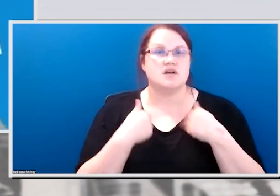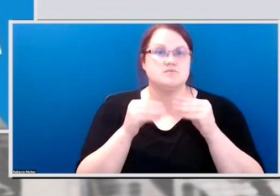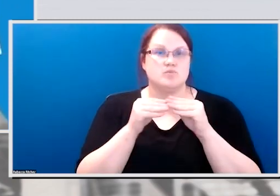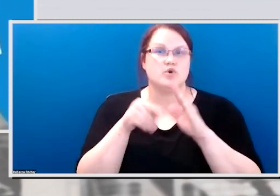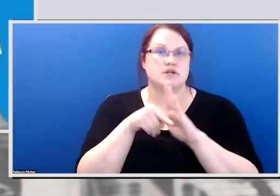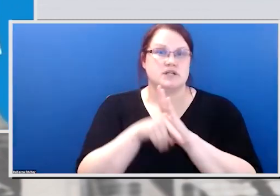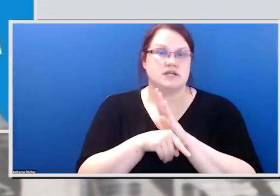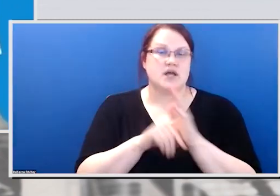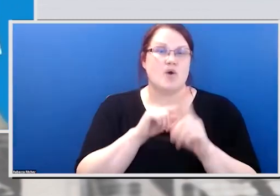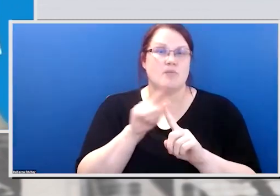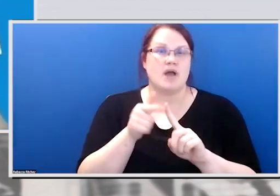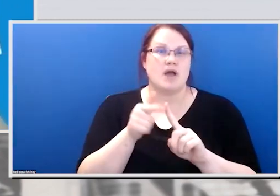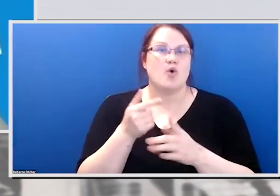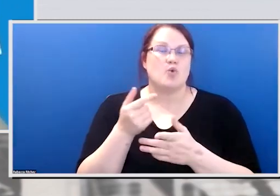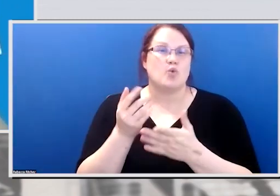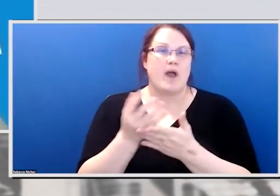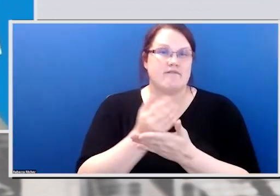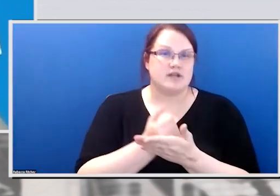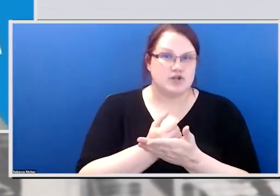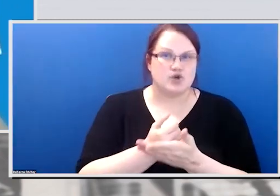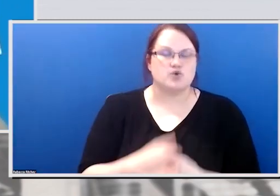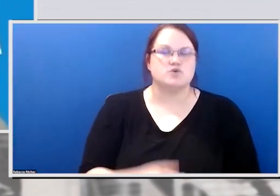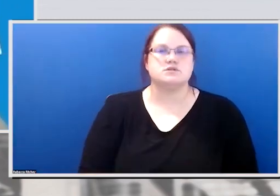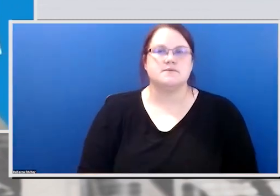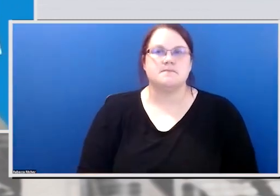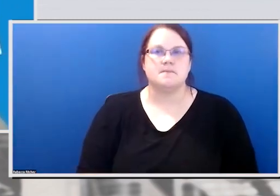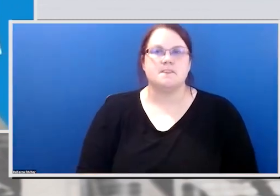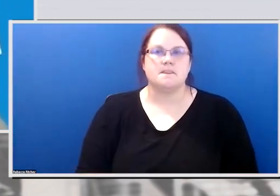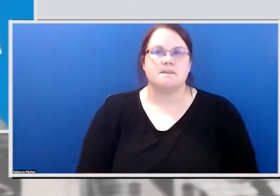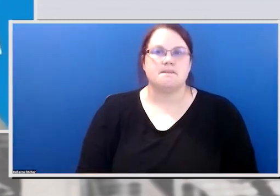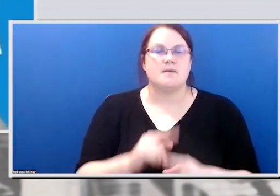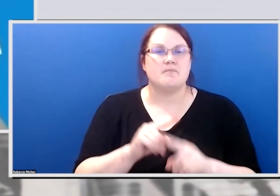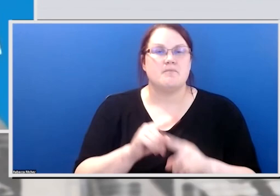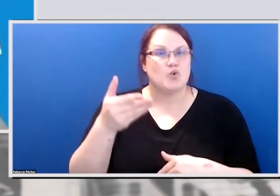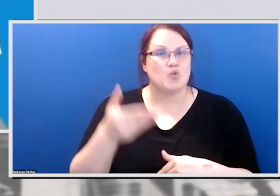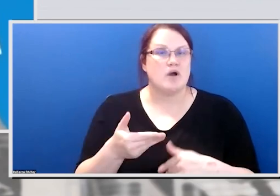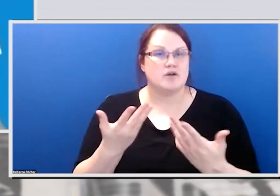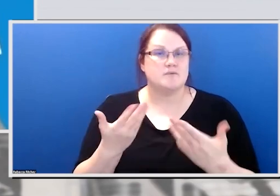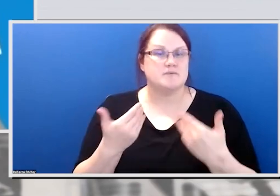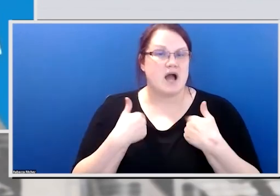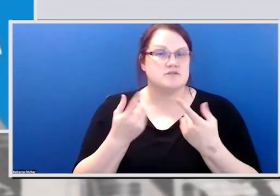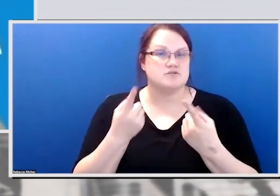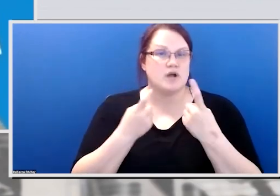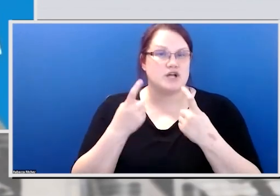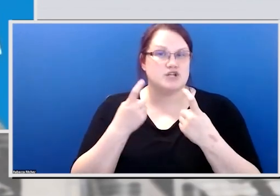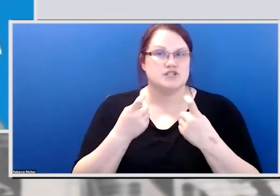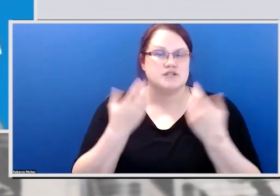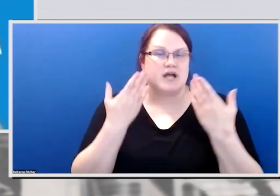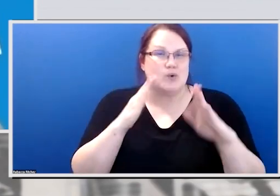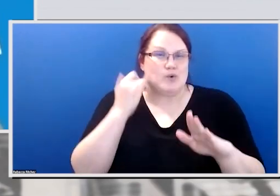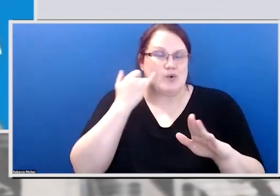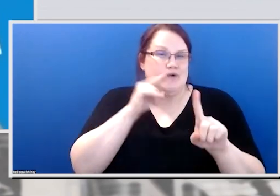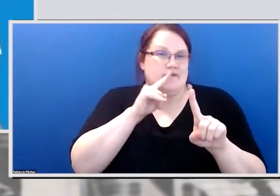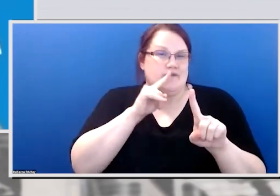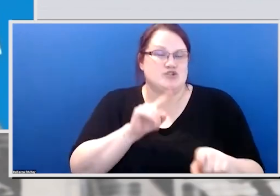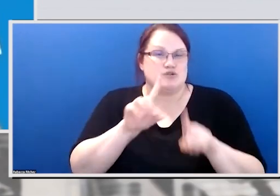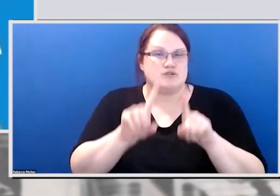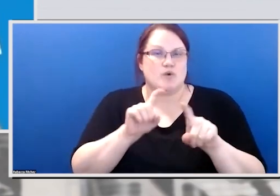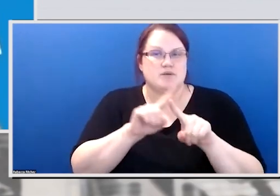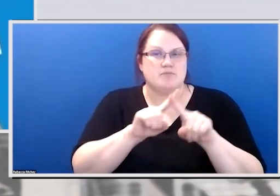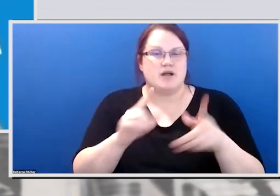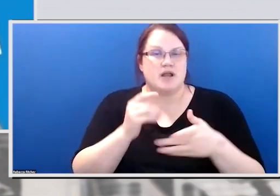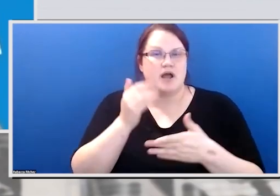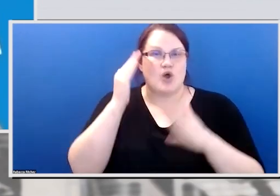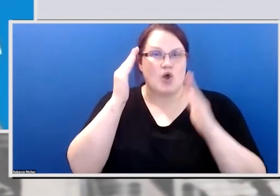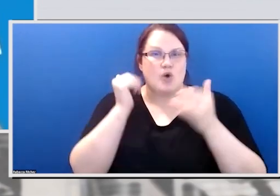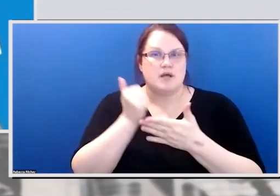revenues. But that's certainly welcome to. Certainly happy to answer those questions. That's an answer to that question. I hope that's helpful. So